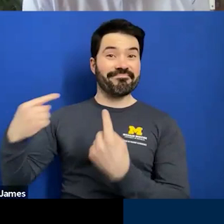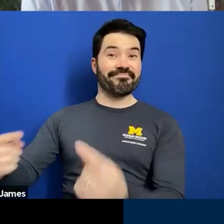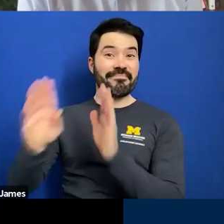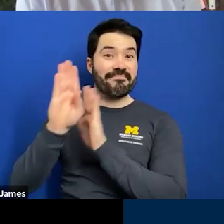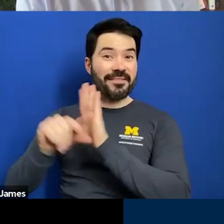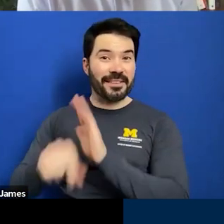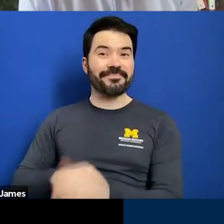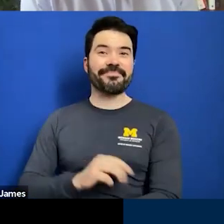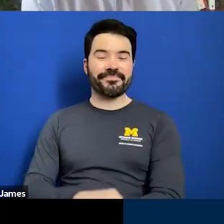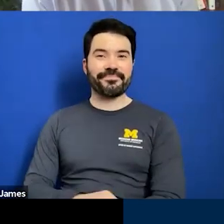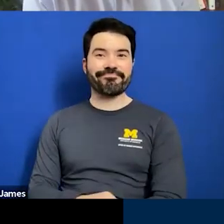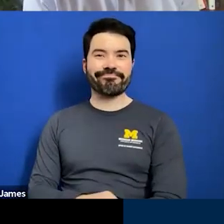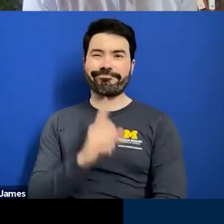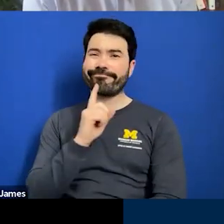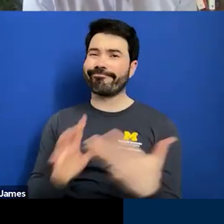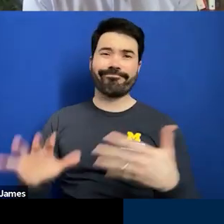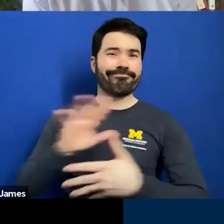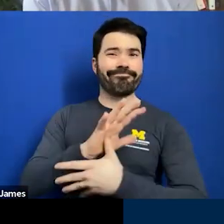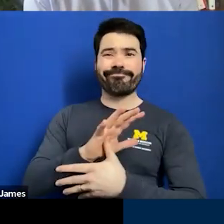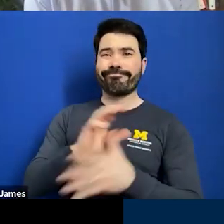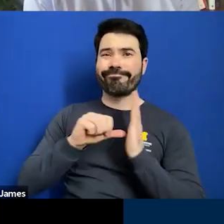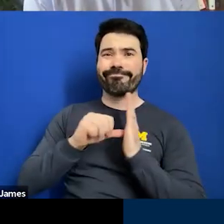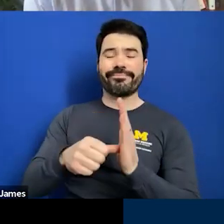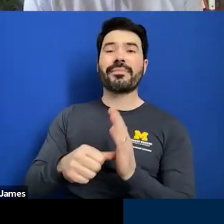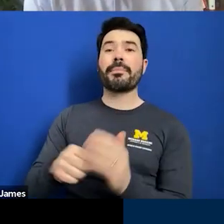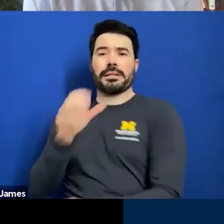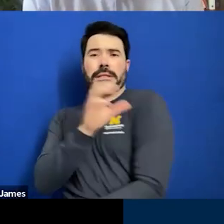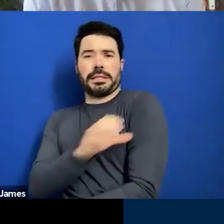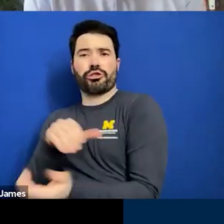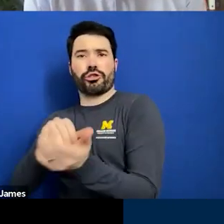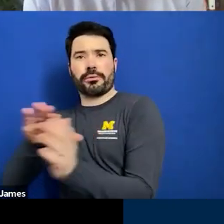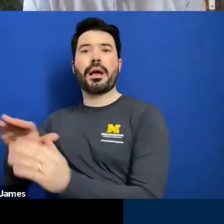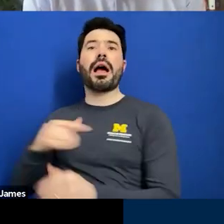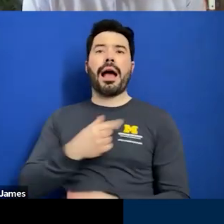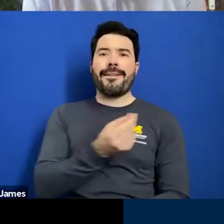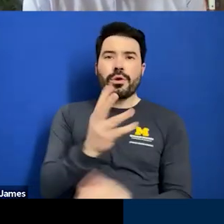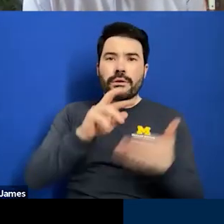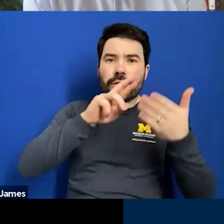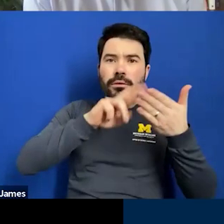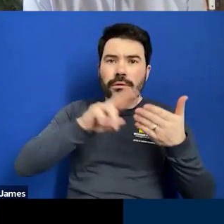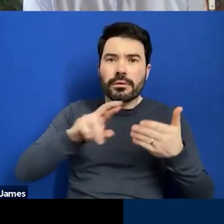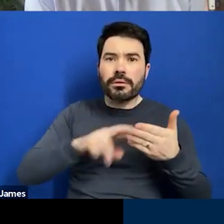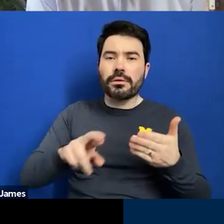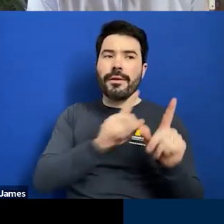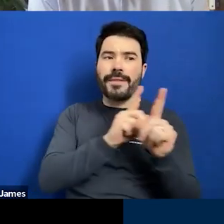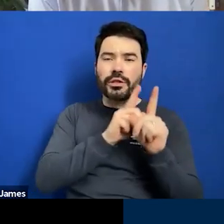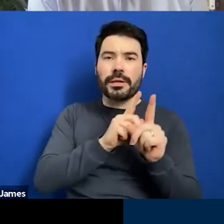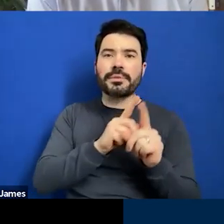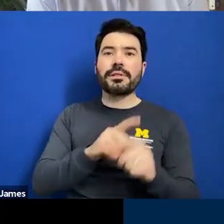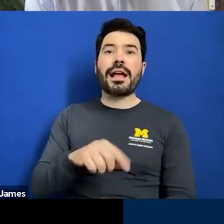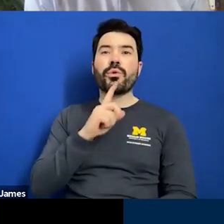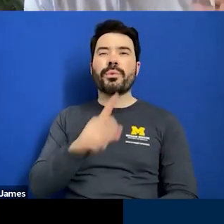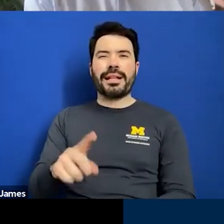So the main thing I want to talk about is beyond the clinical stuff. I've done a couple of research fellowships in bottom-up processing